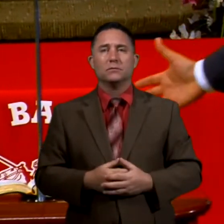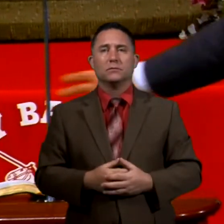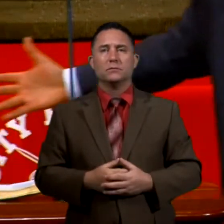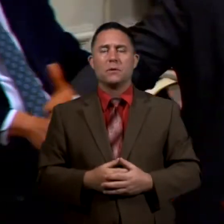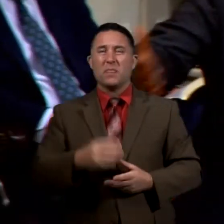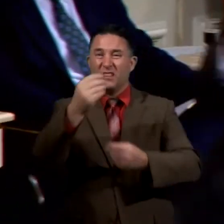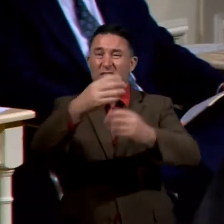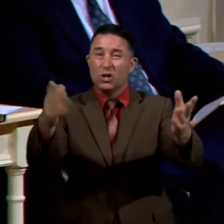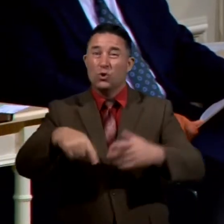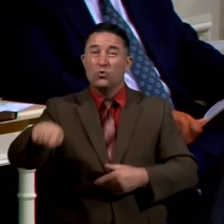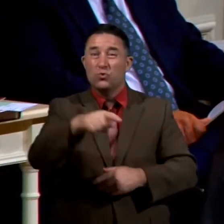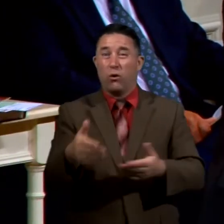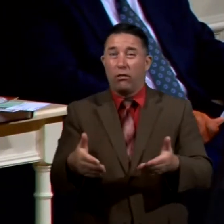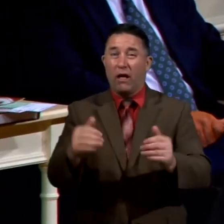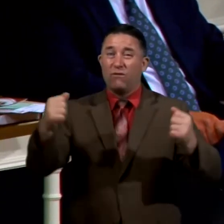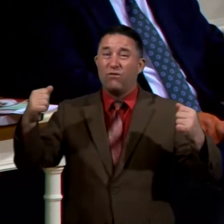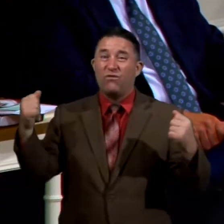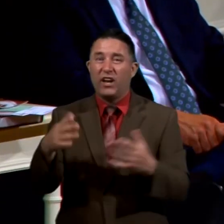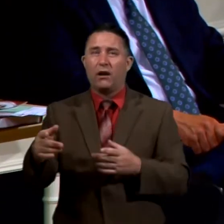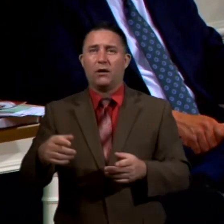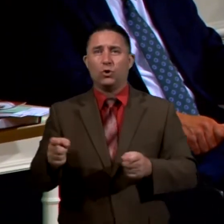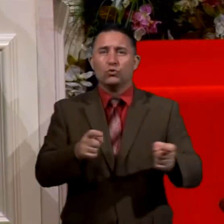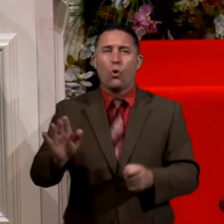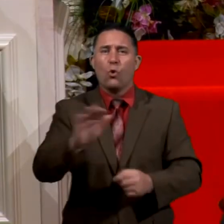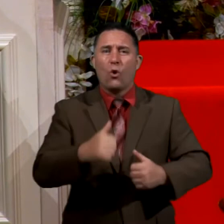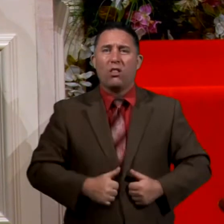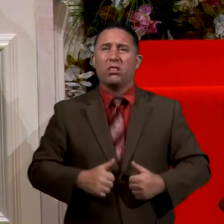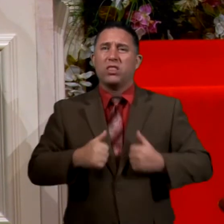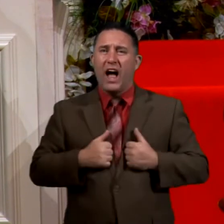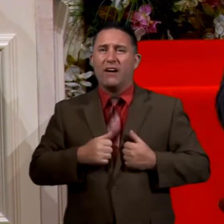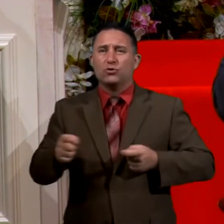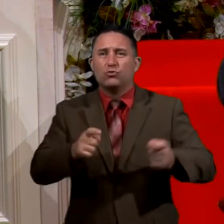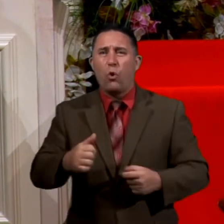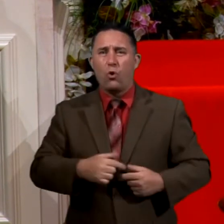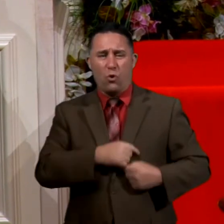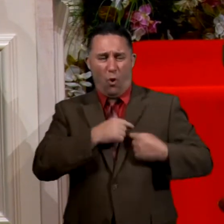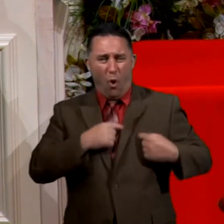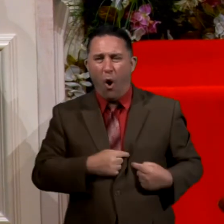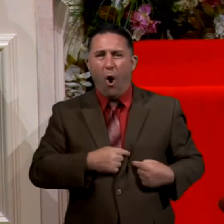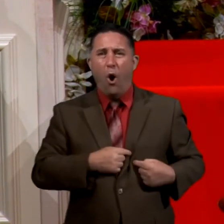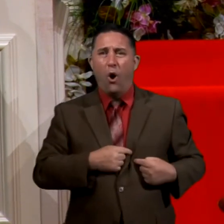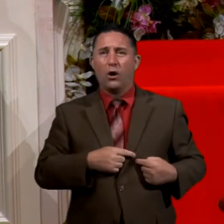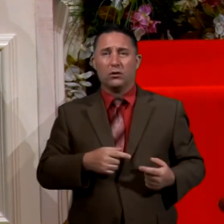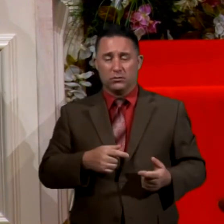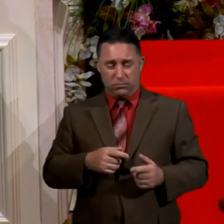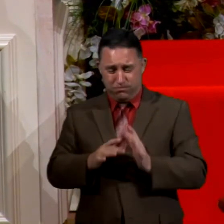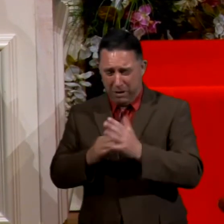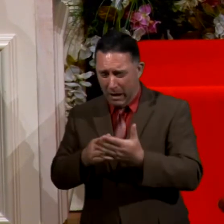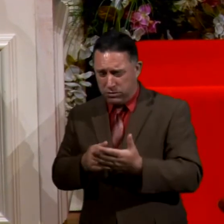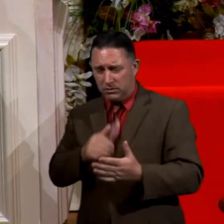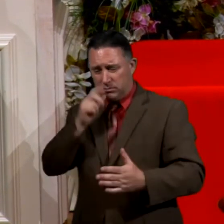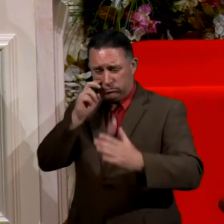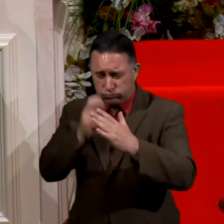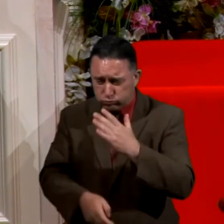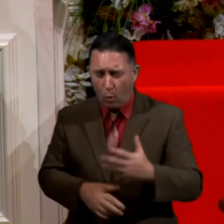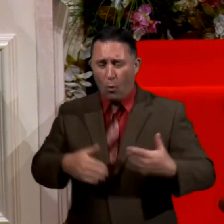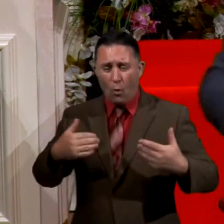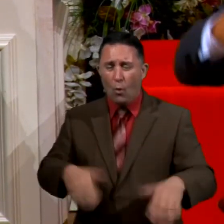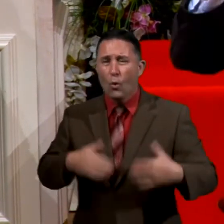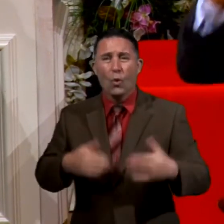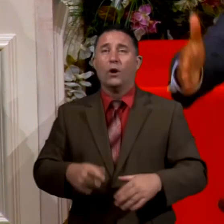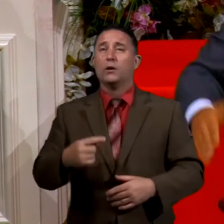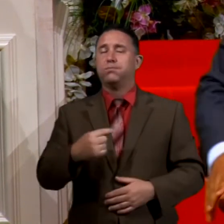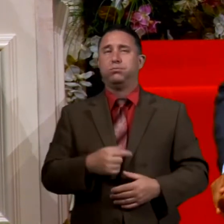And let me tell you, if you allow fear to govern your life and your heart, if you don't dive into this word and to church and miss and